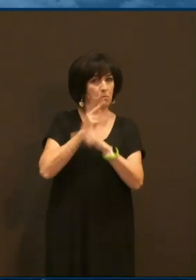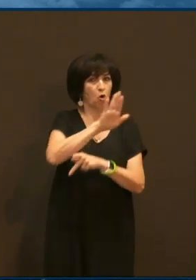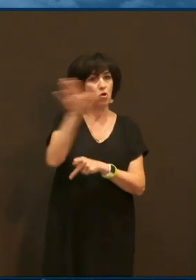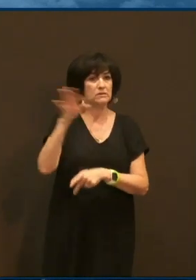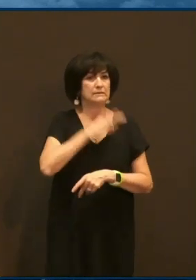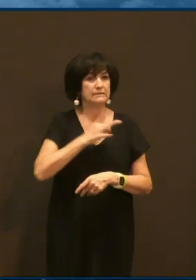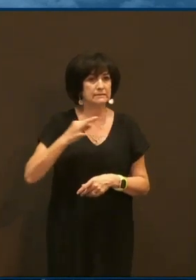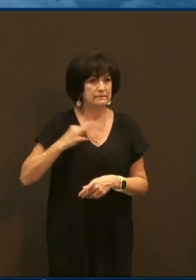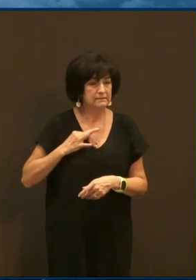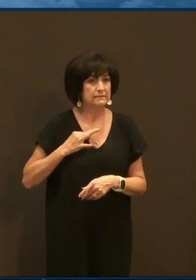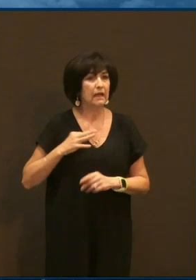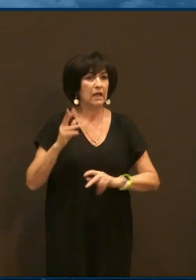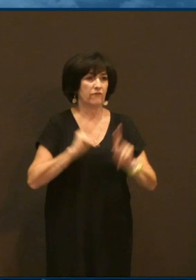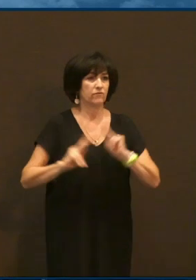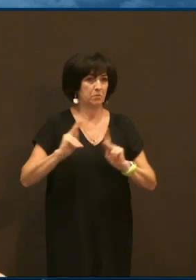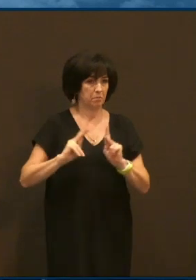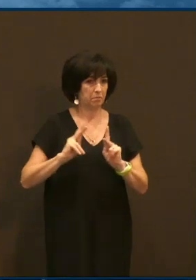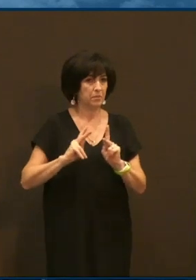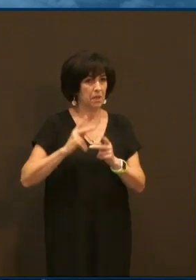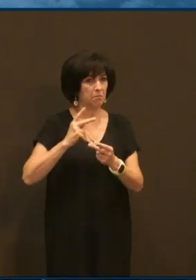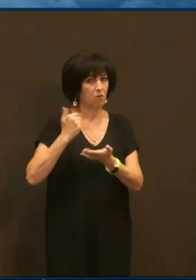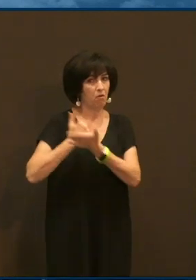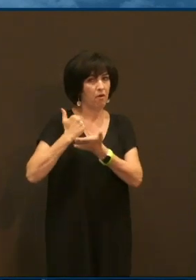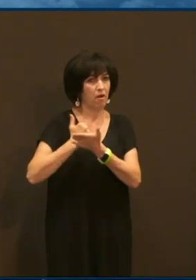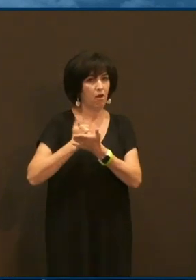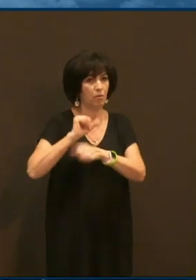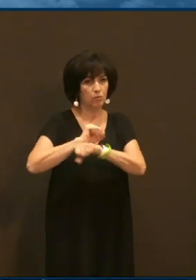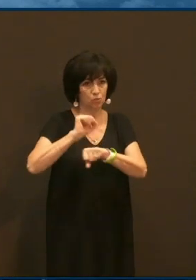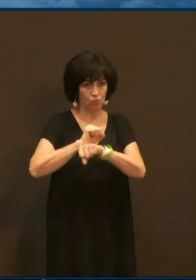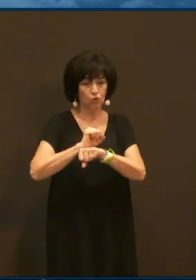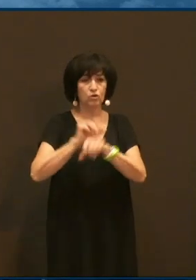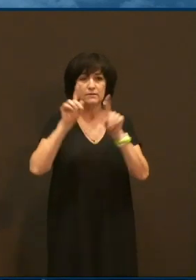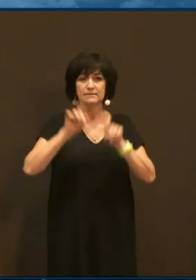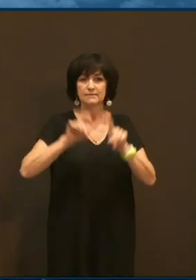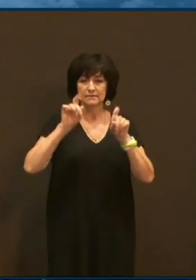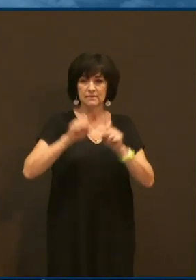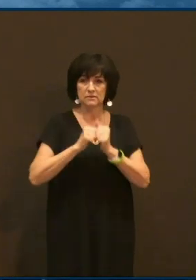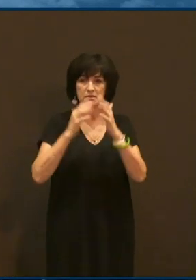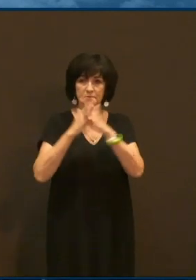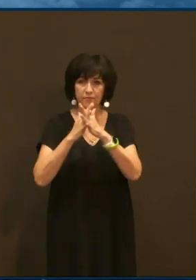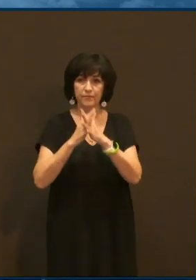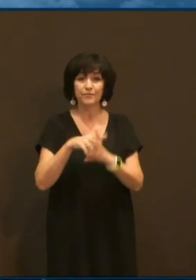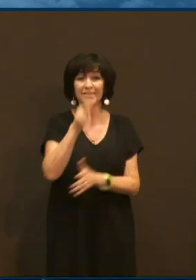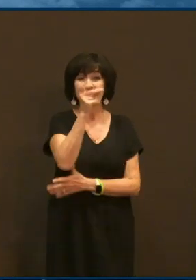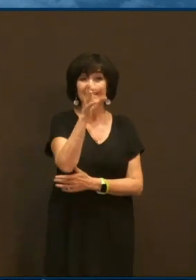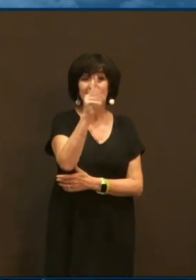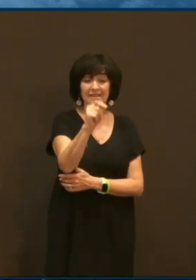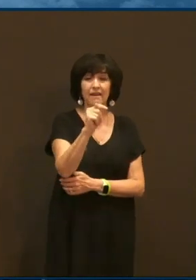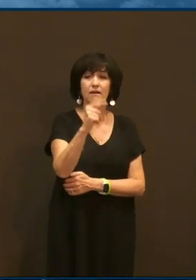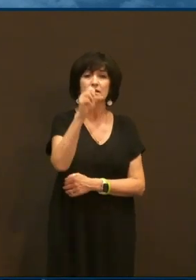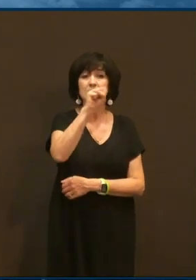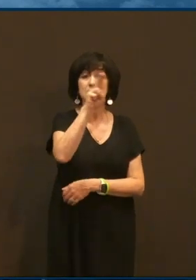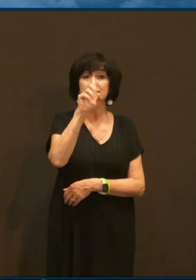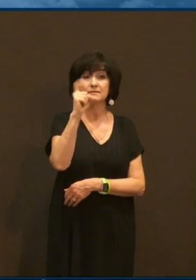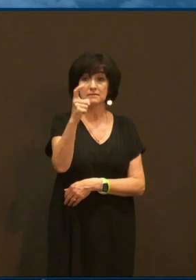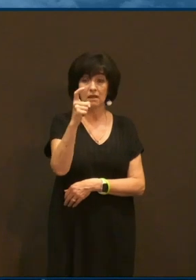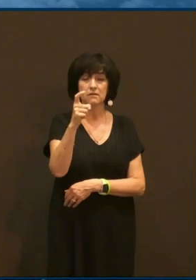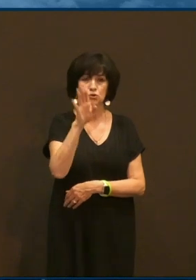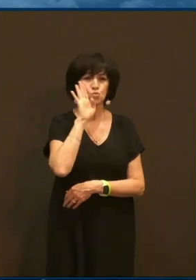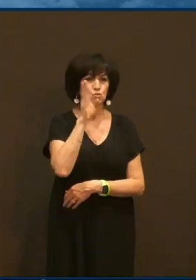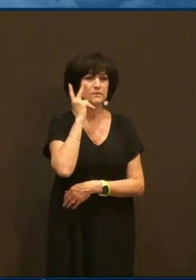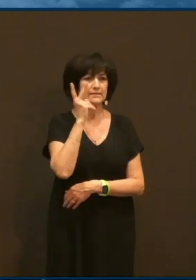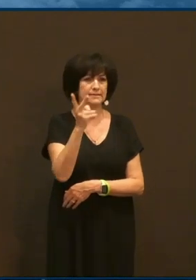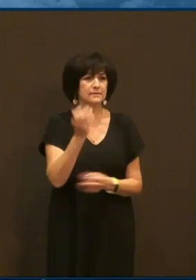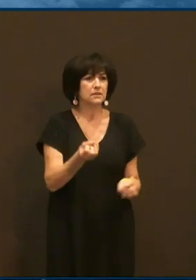could concentrate other parts of the state. Kent and Sussex, again, you'll see multiple sites. What we are doing